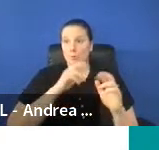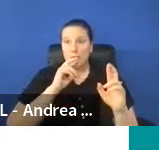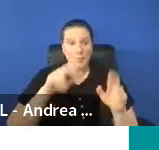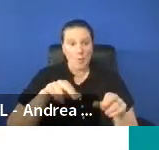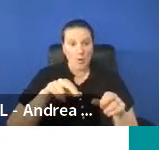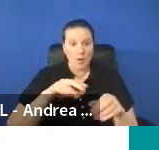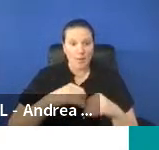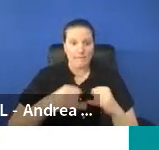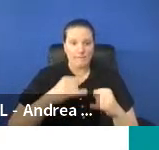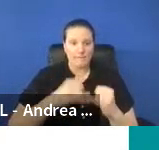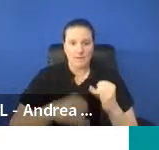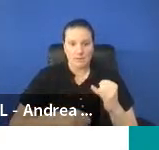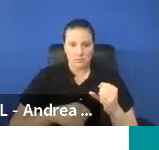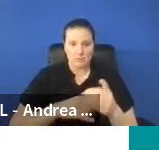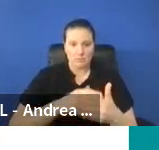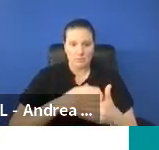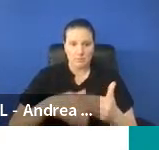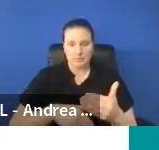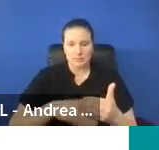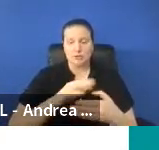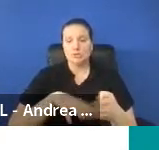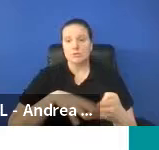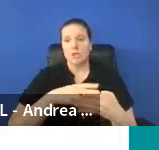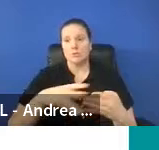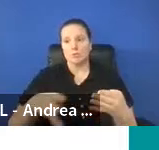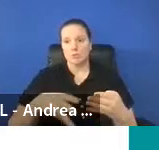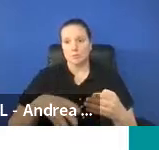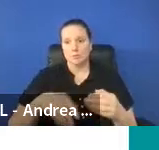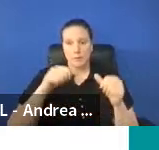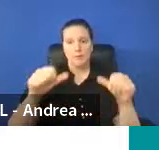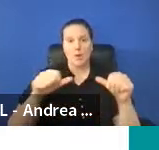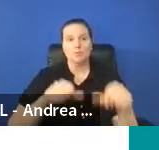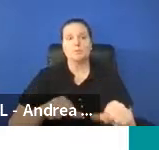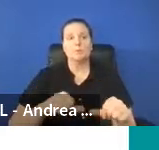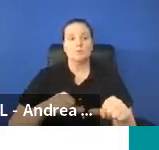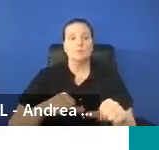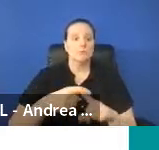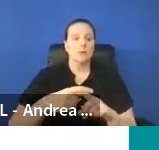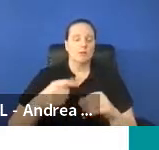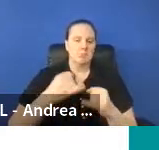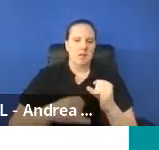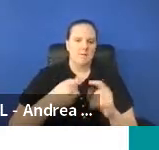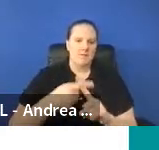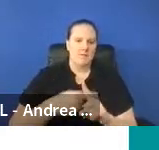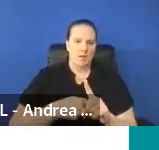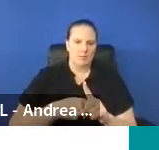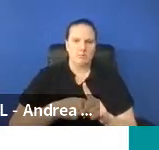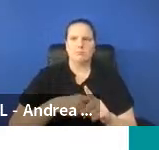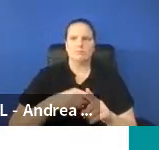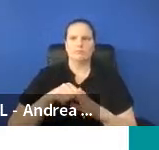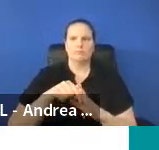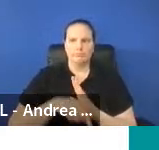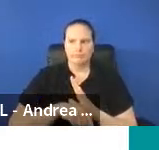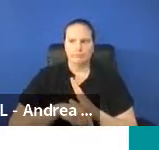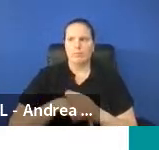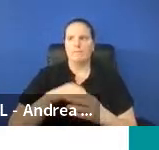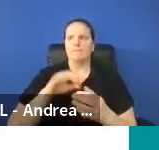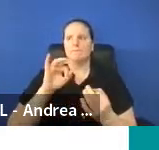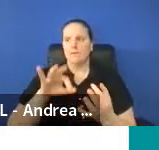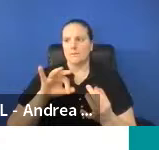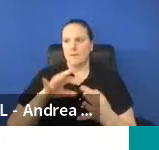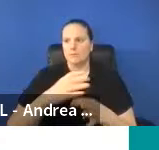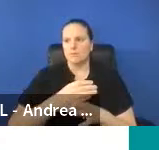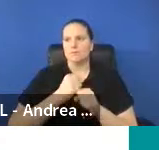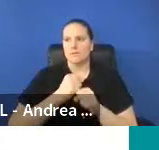its final stages of completion and scheduled to be posted publicly by the end of this month, goes in depth into the feedback received